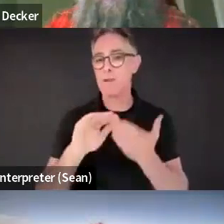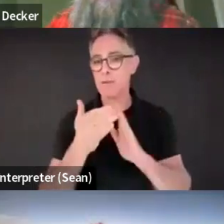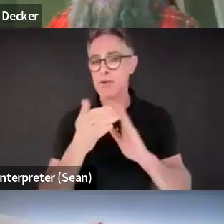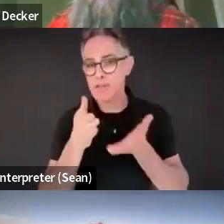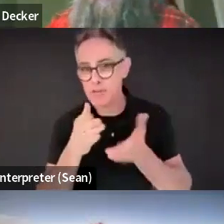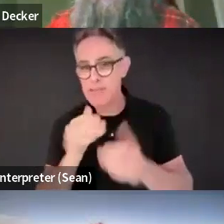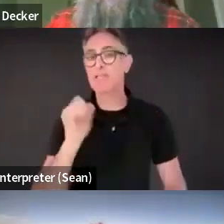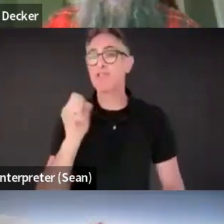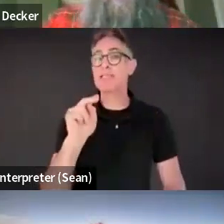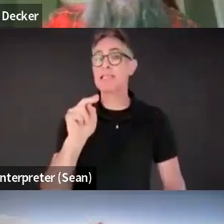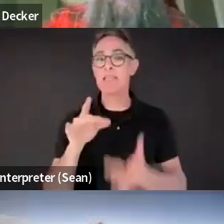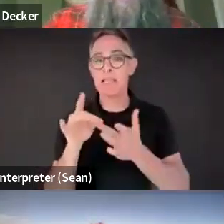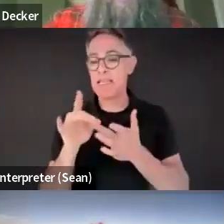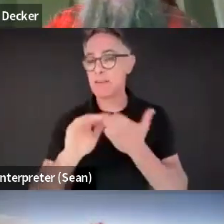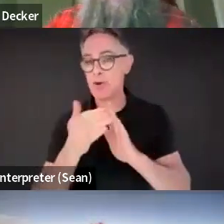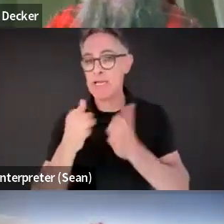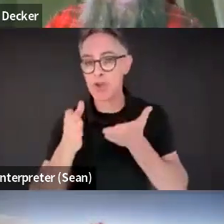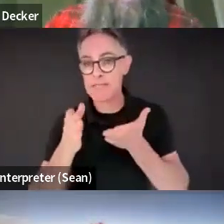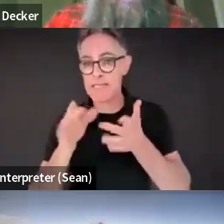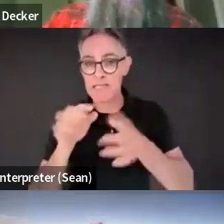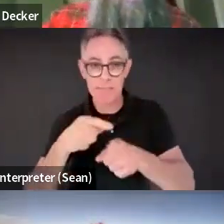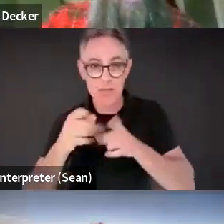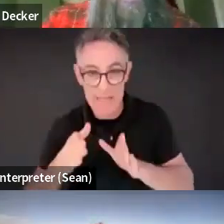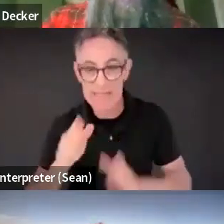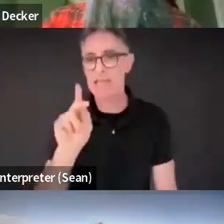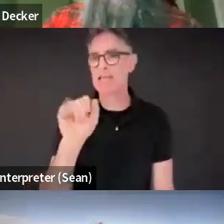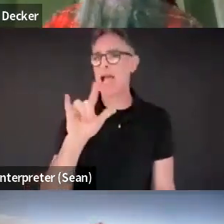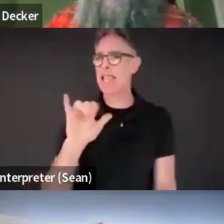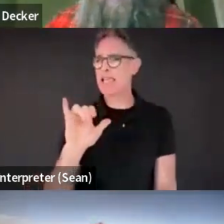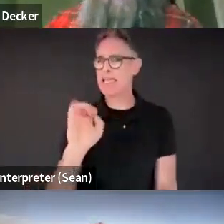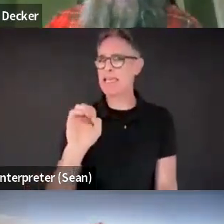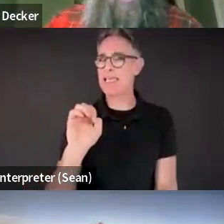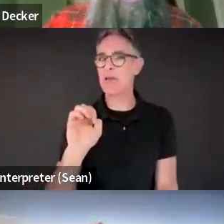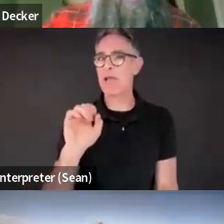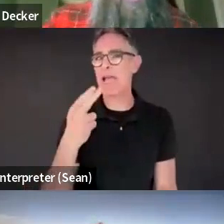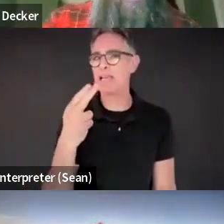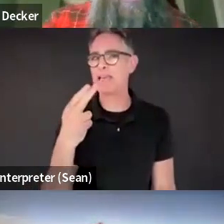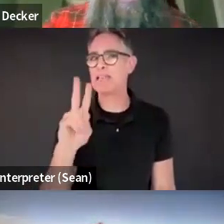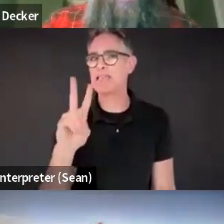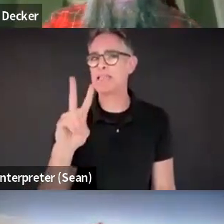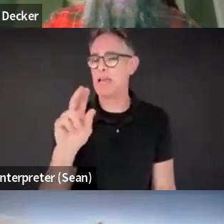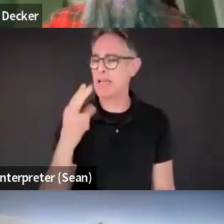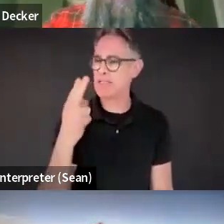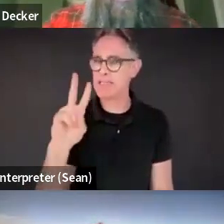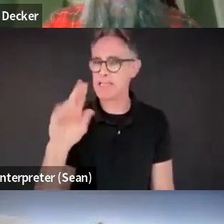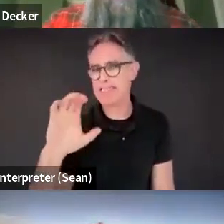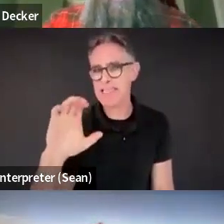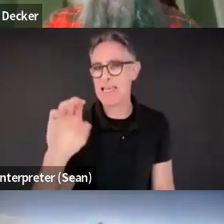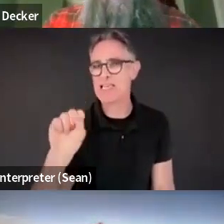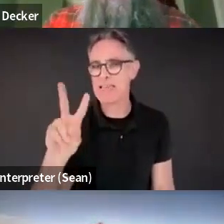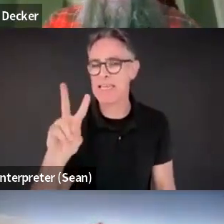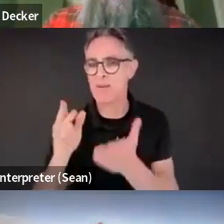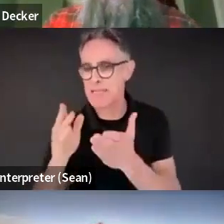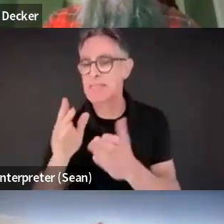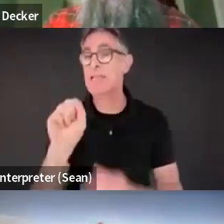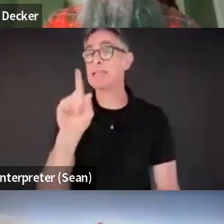Jason, our lead community services specialist, and Kylie, one of our HCBS specialists. Good morning. I see Sydney on. Good morning as